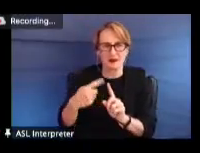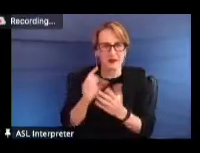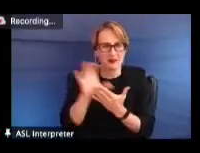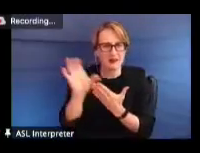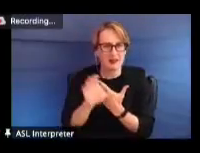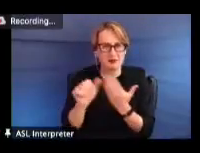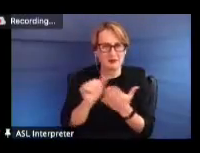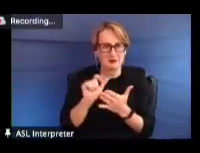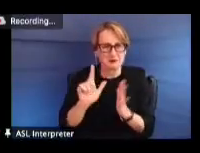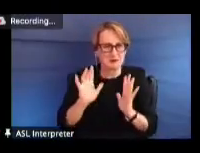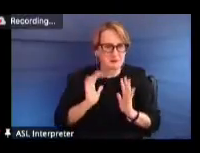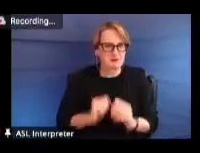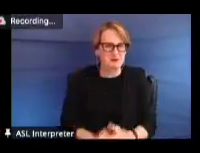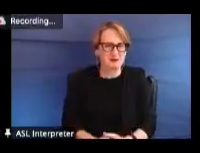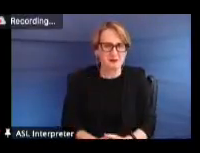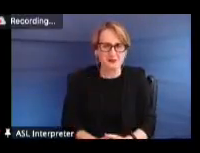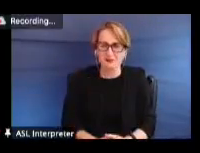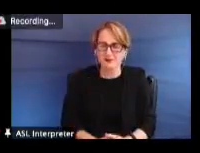So. Okay.